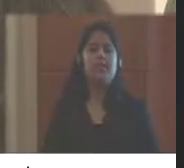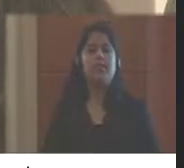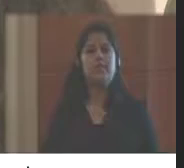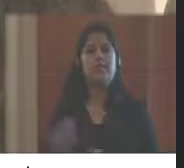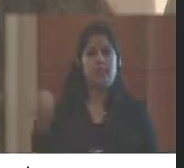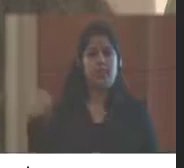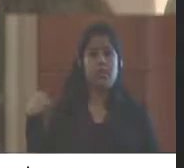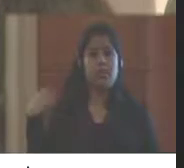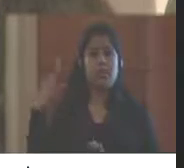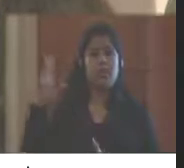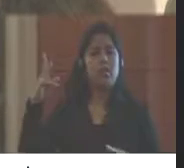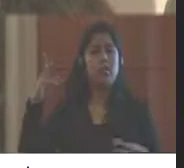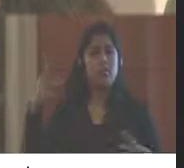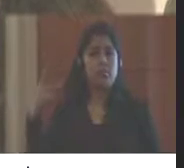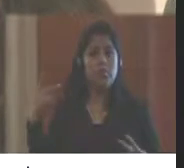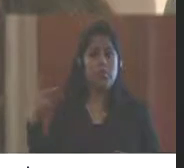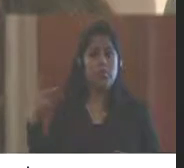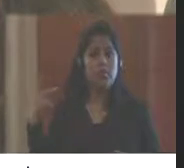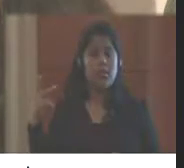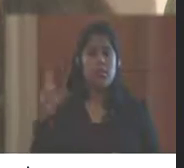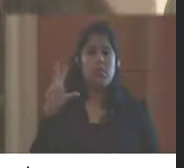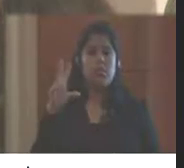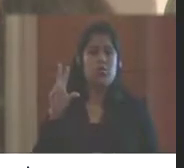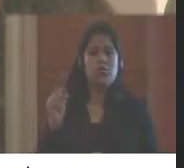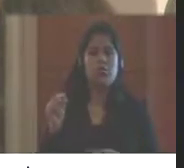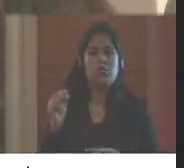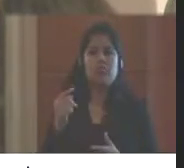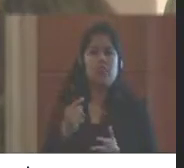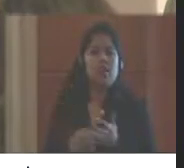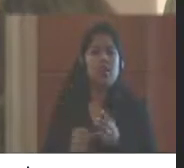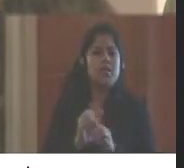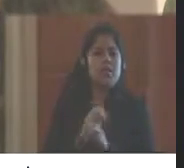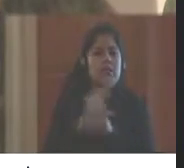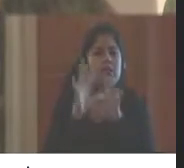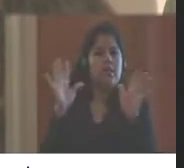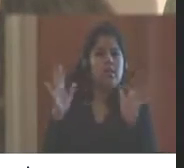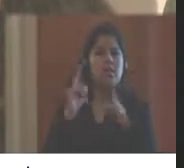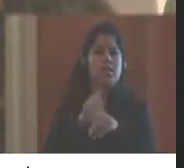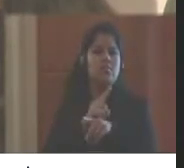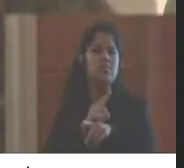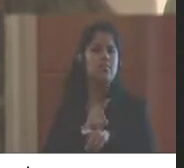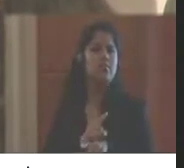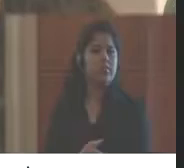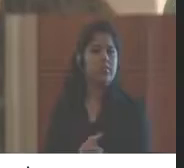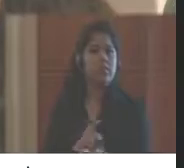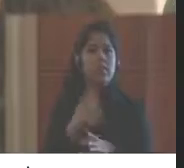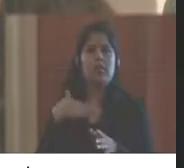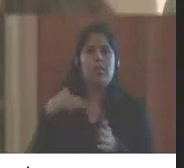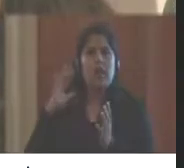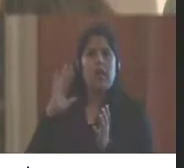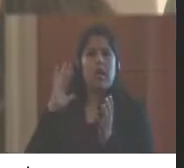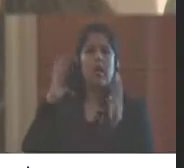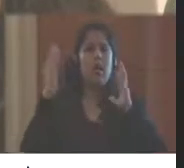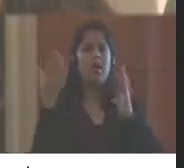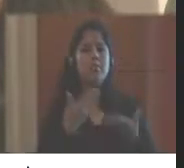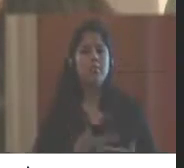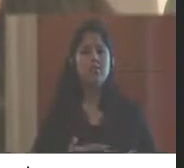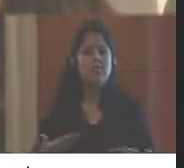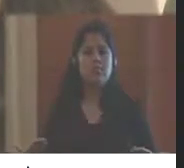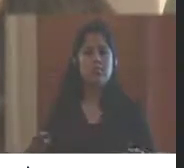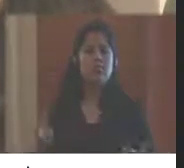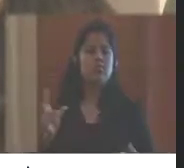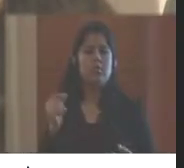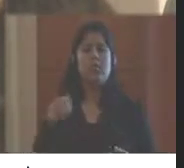that we face, and which, having a policy, it is not clear that things will